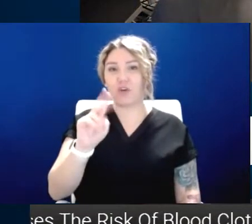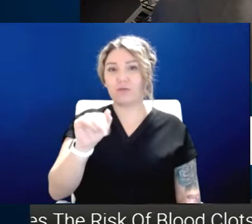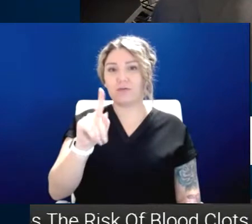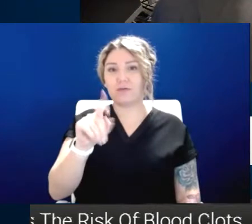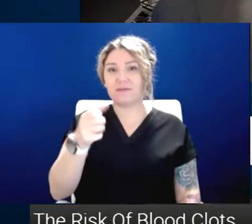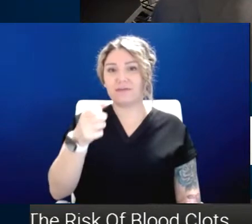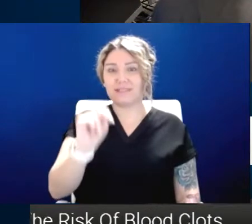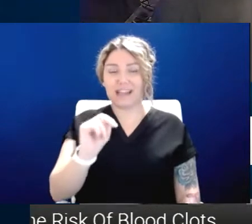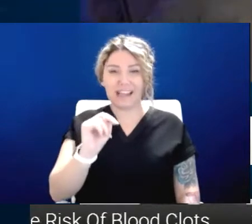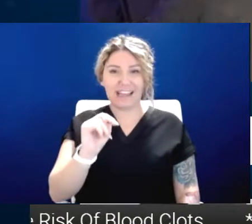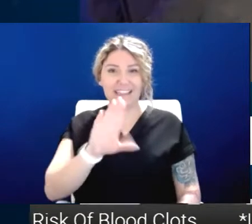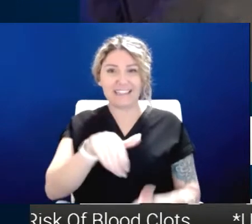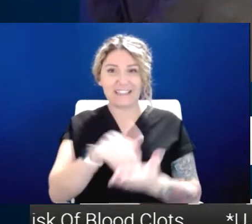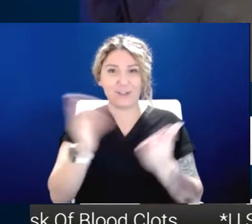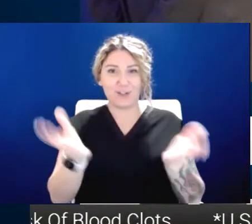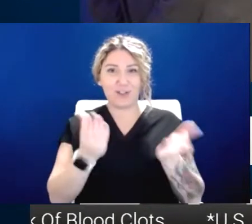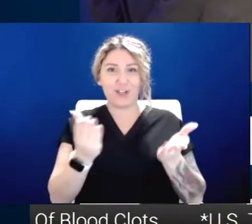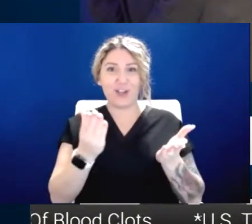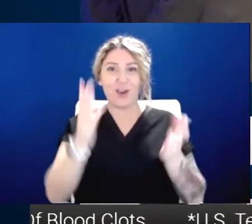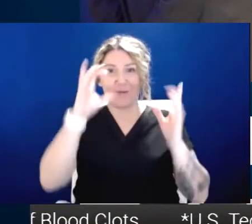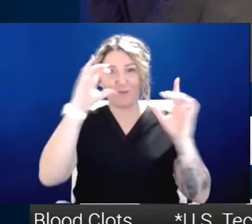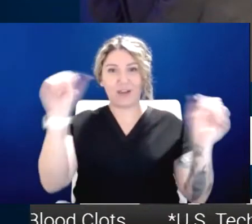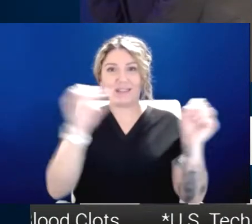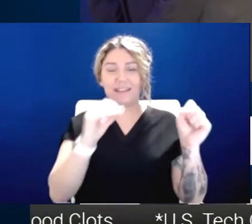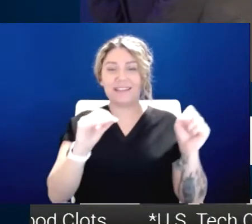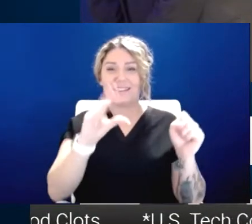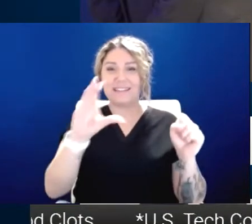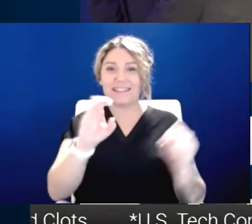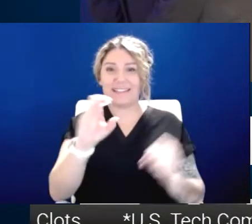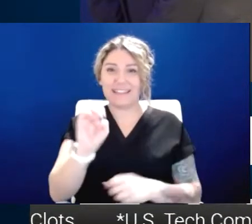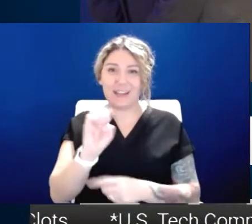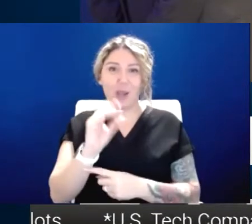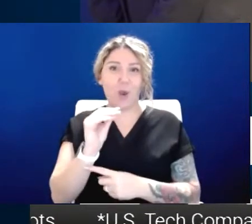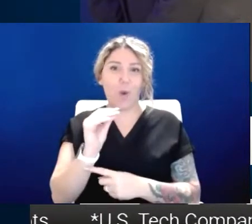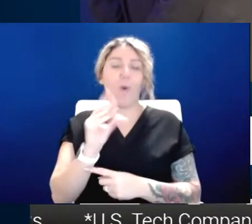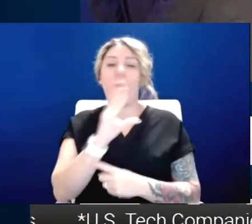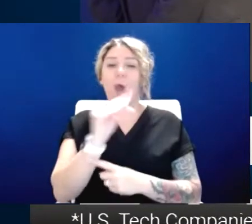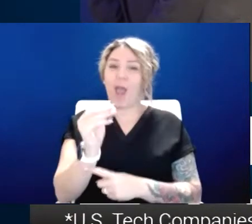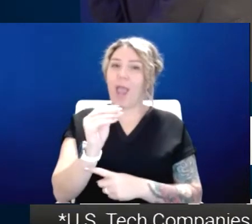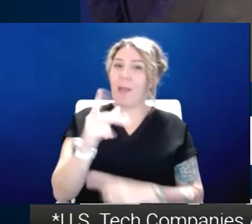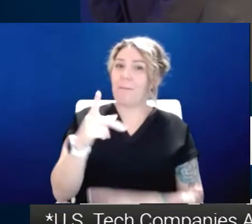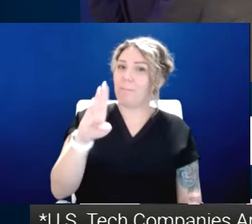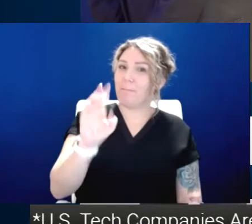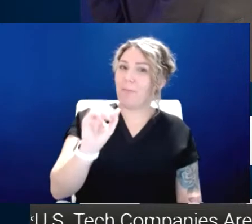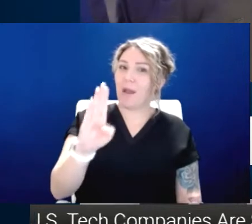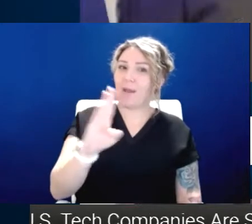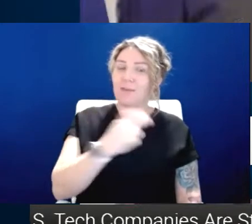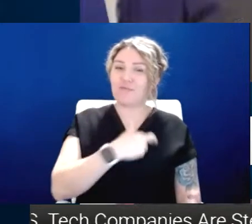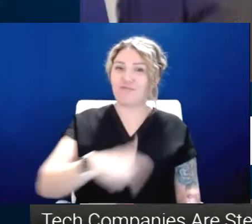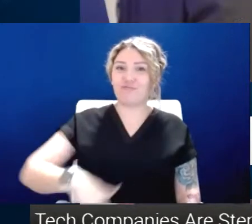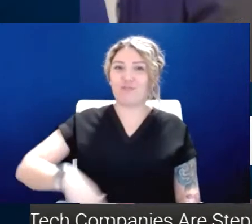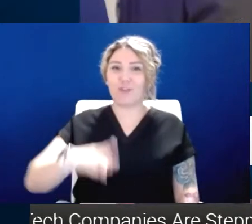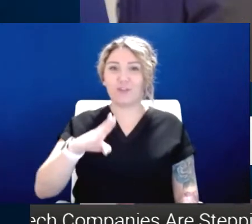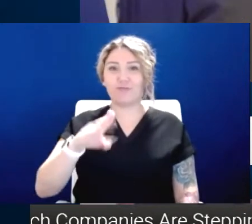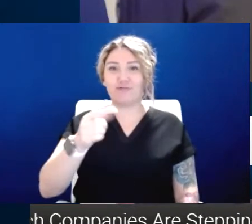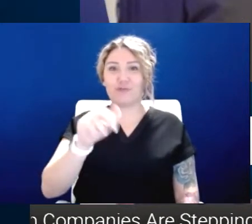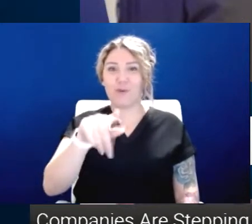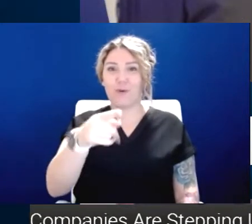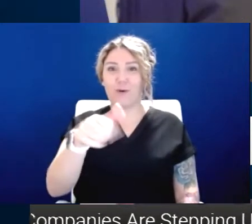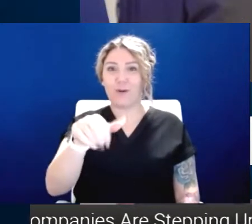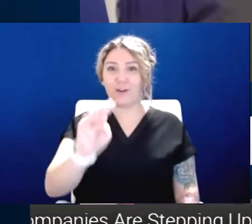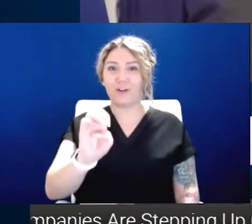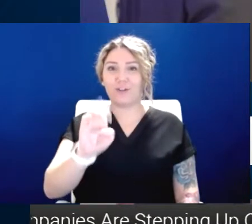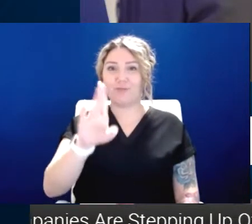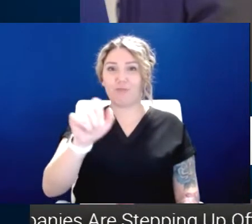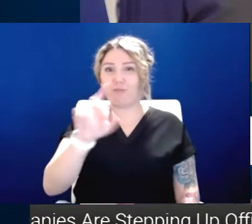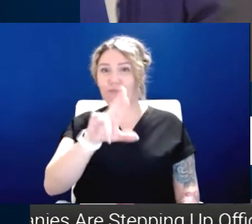System. President and CEO of the health system, Bob Page, along with Royals great George Brett, they both talked with the crowd before everyone got a chance to